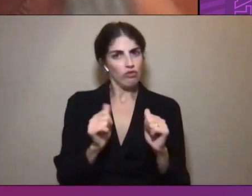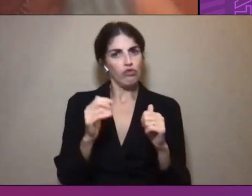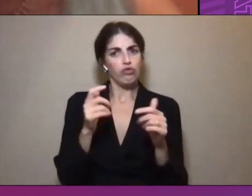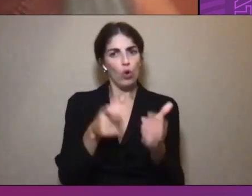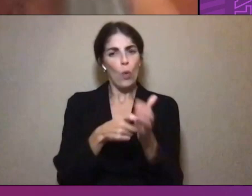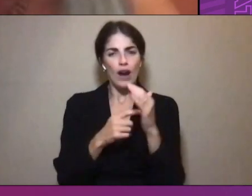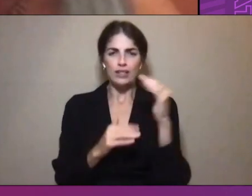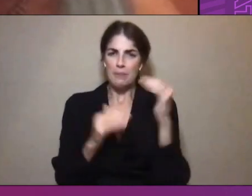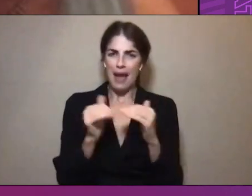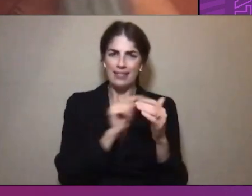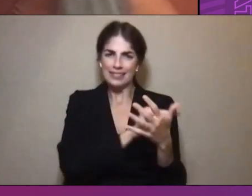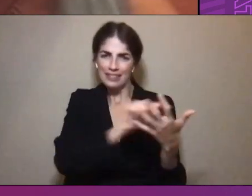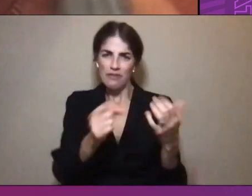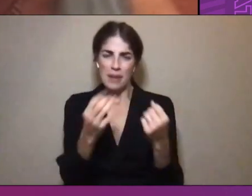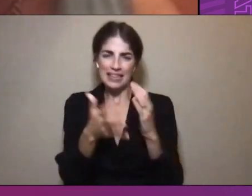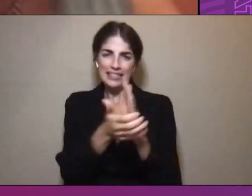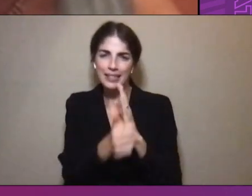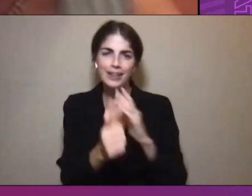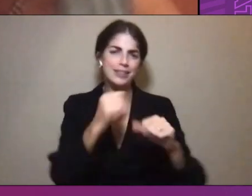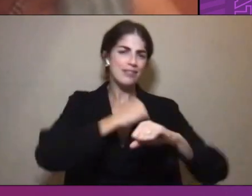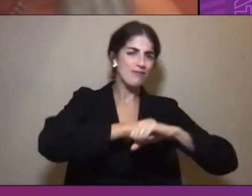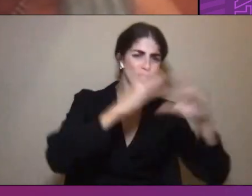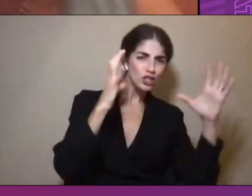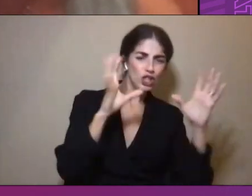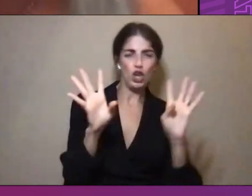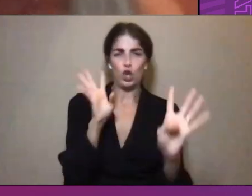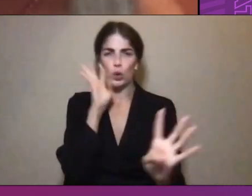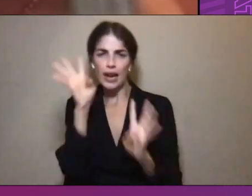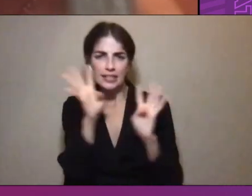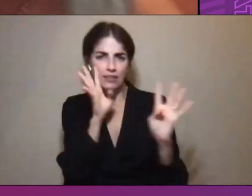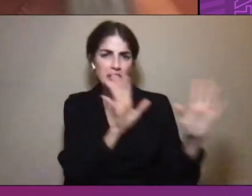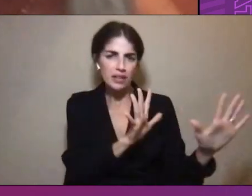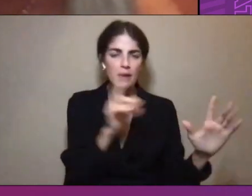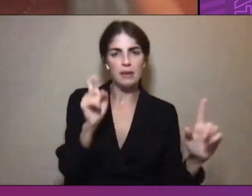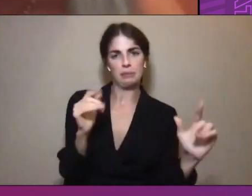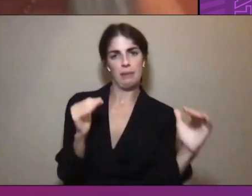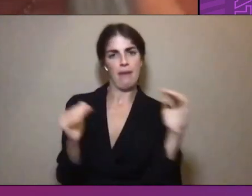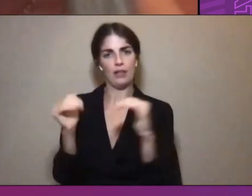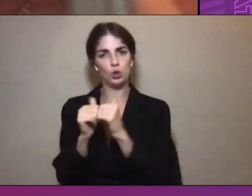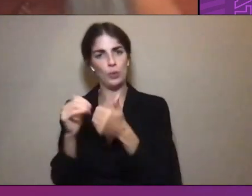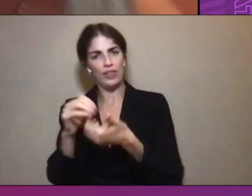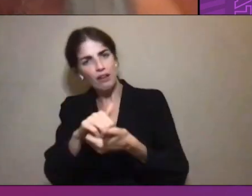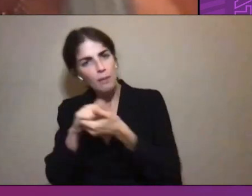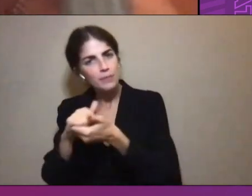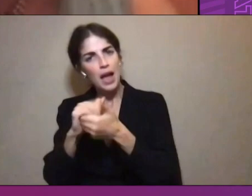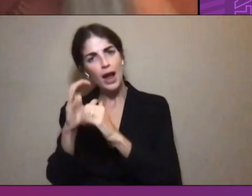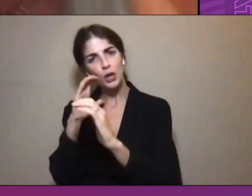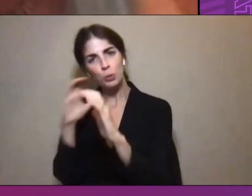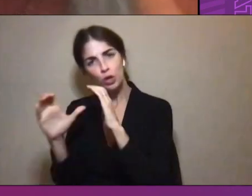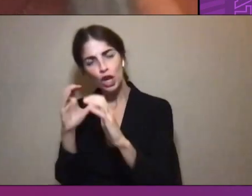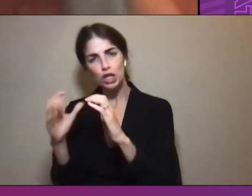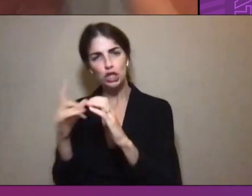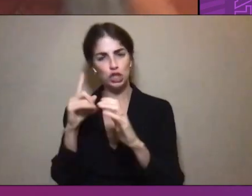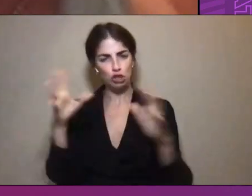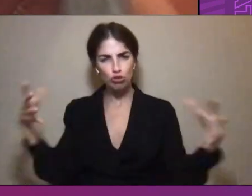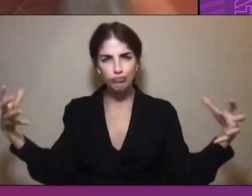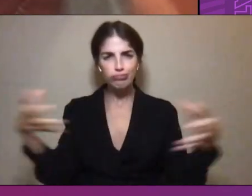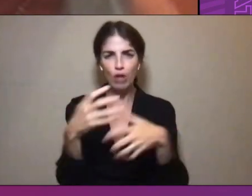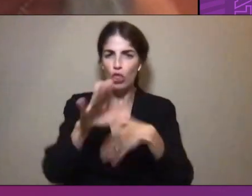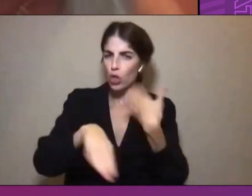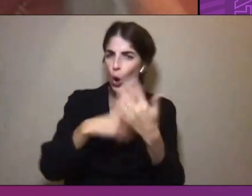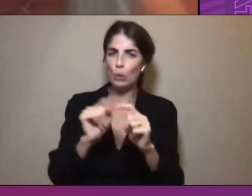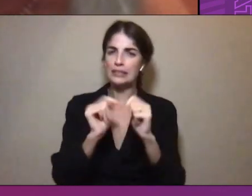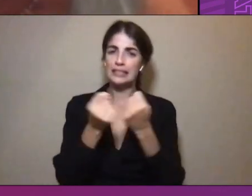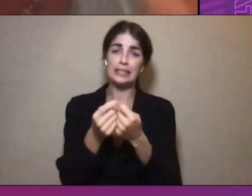skills. Vision and creativity must be balanced with collaboration and communication to bring the entire team together to create a